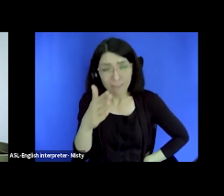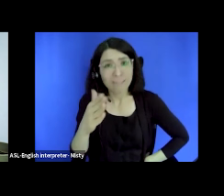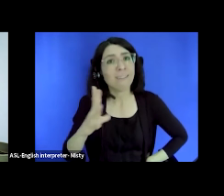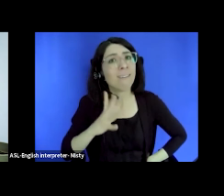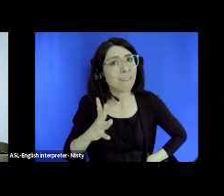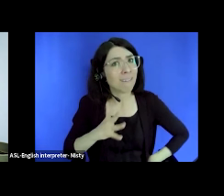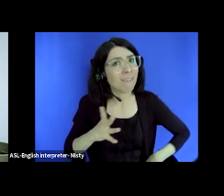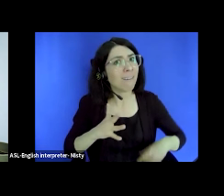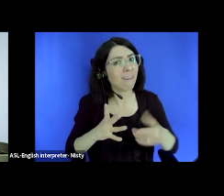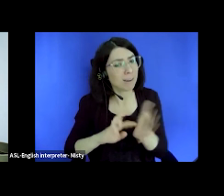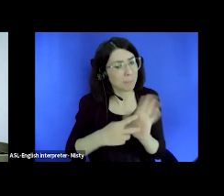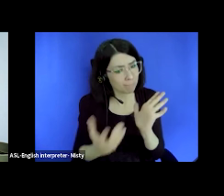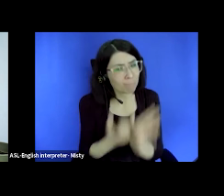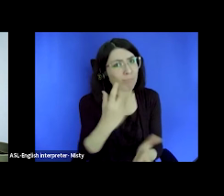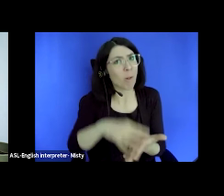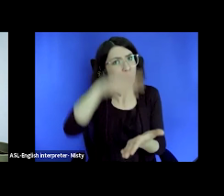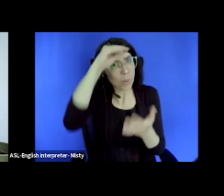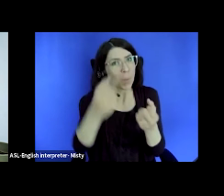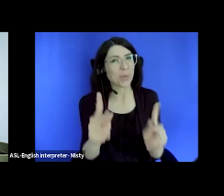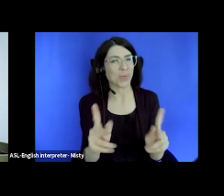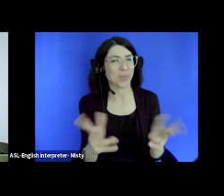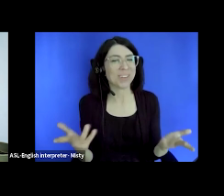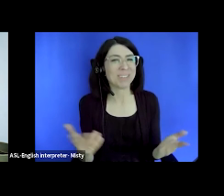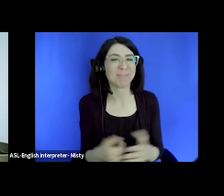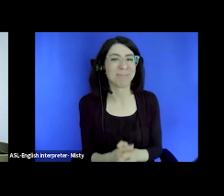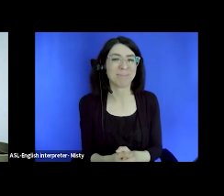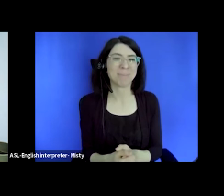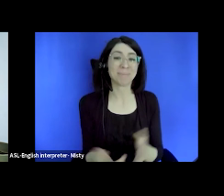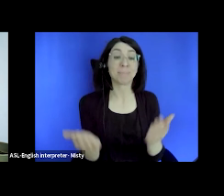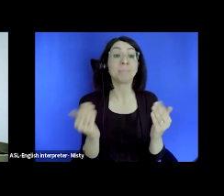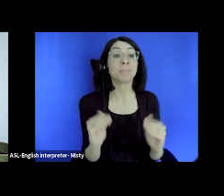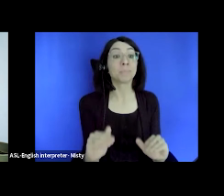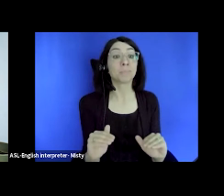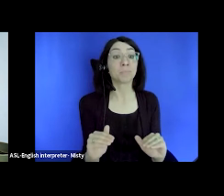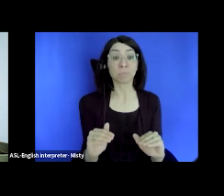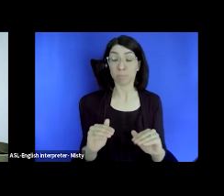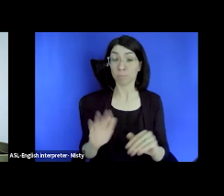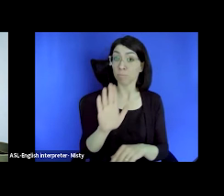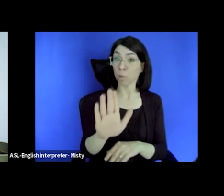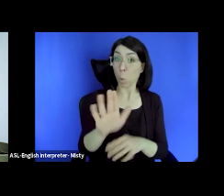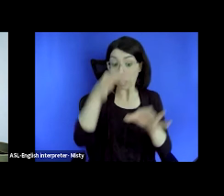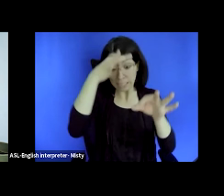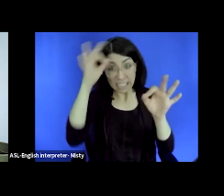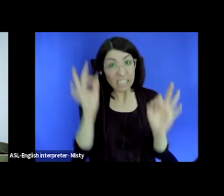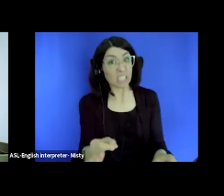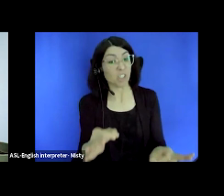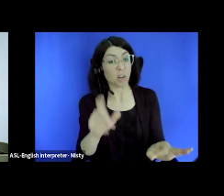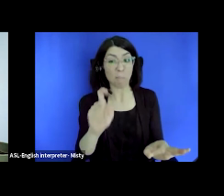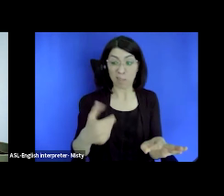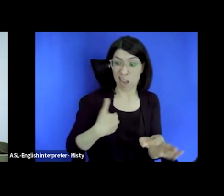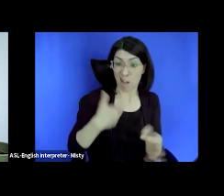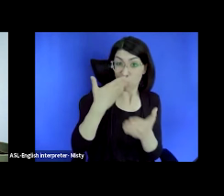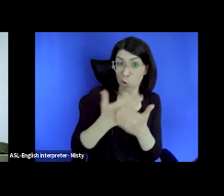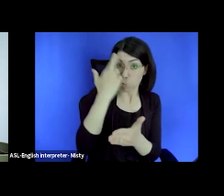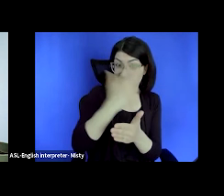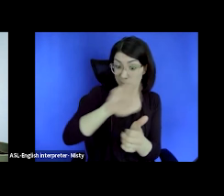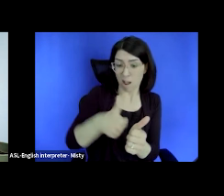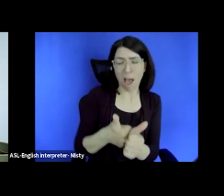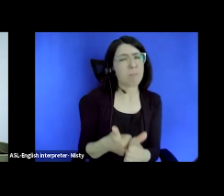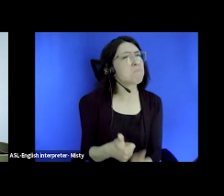to learn. You have the right to be illogical in making decisions. So all these tie right back into